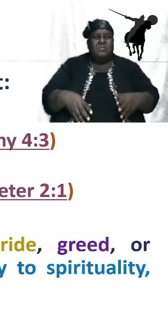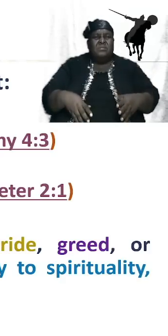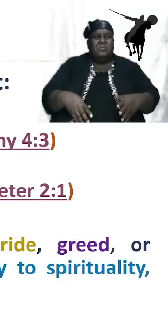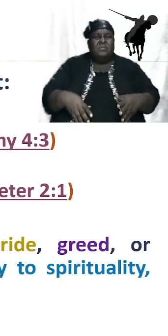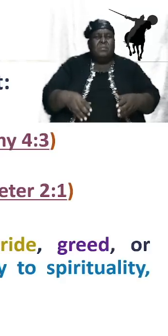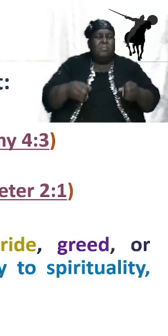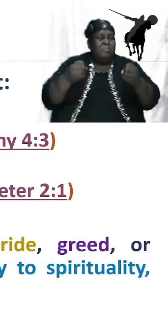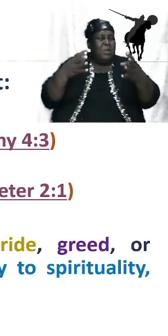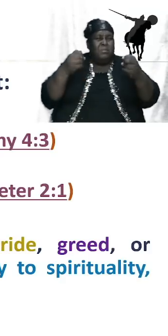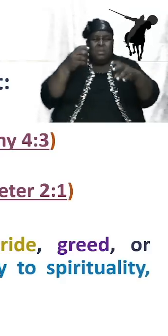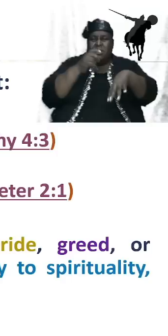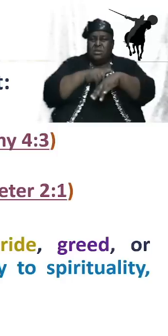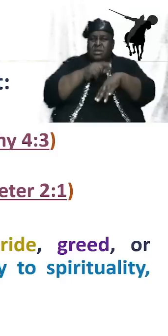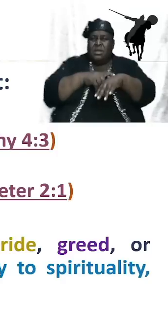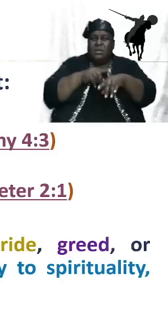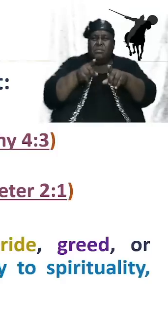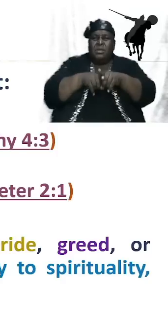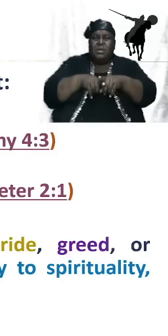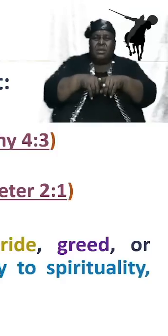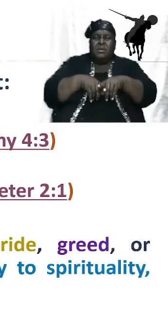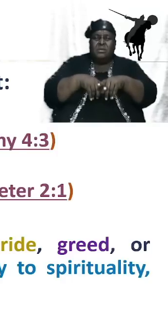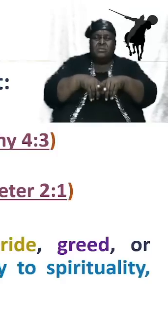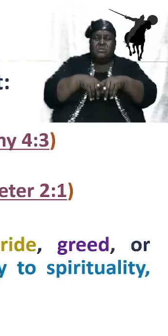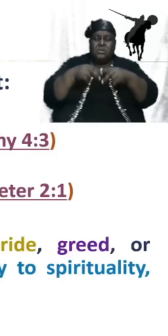often appeal to human pride.